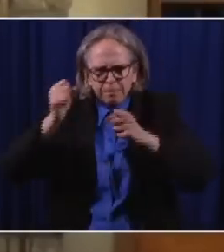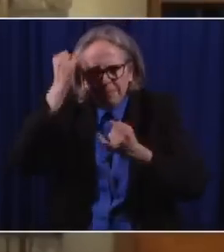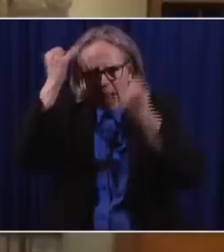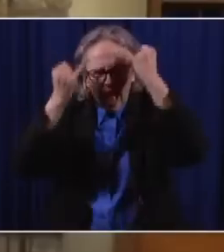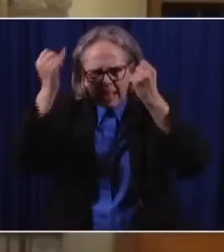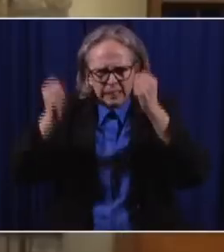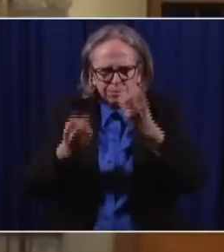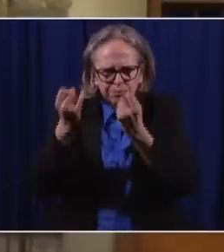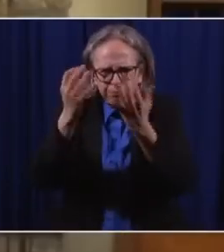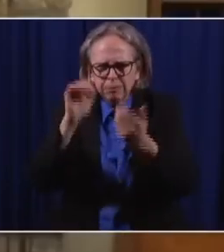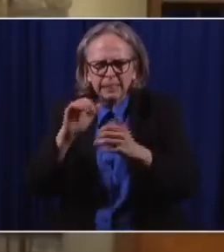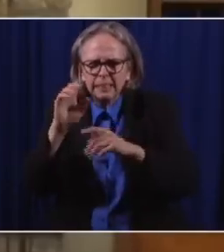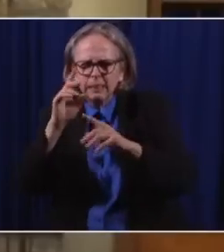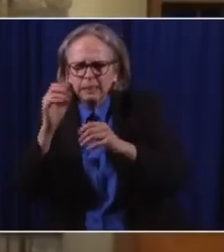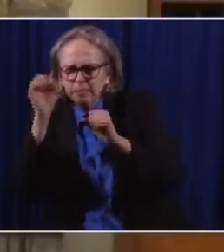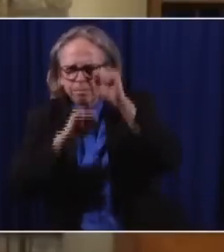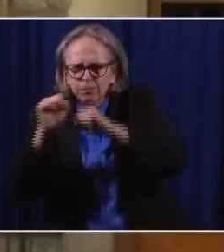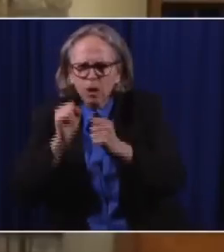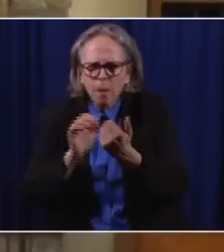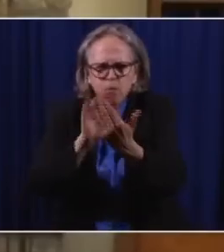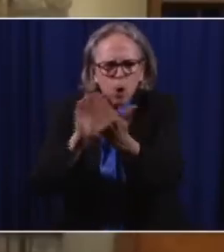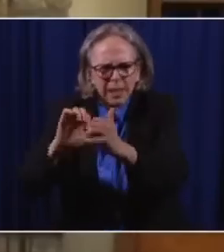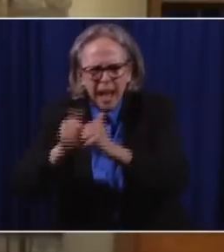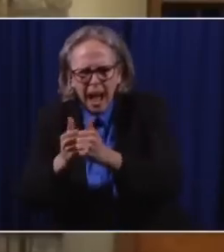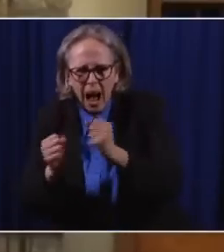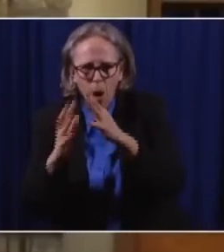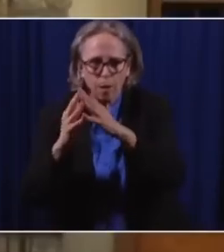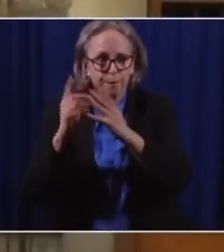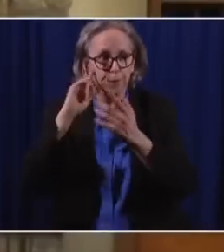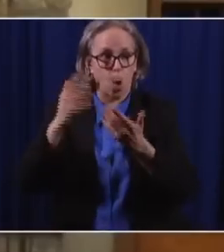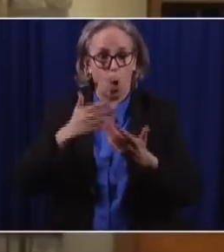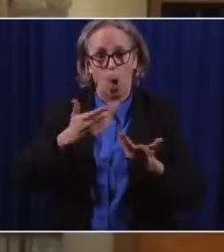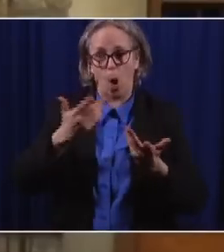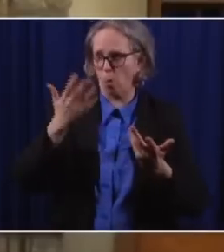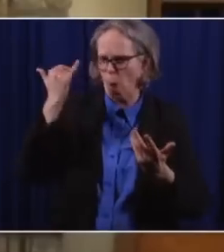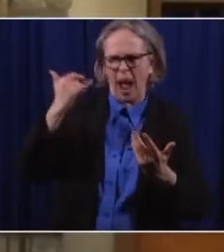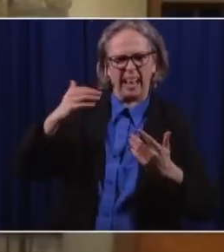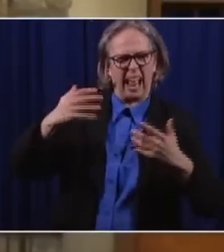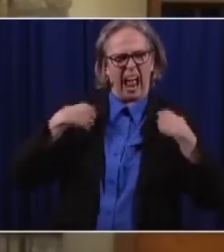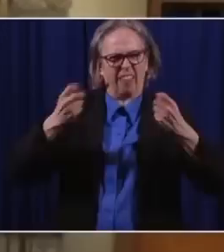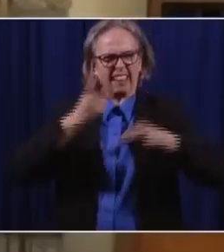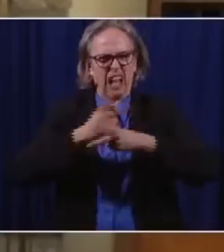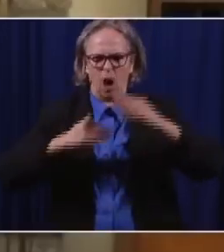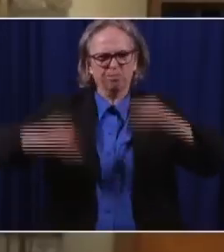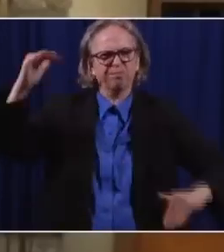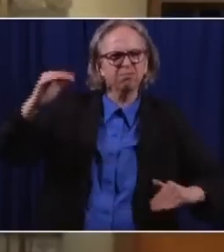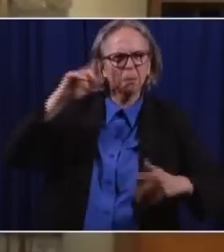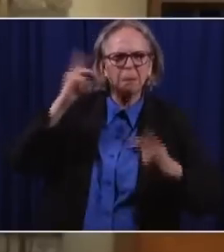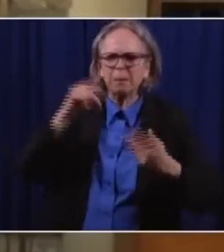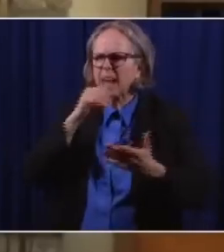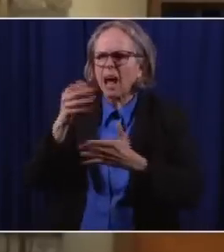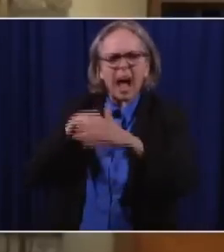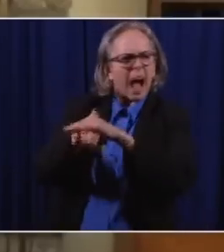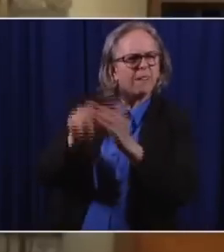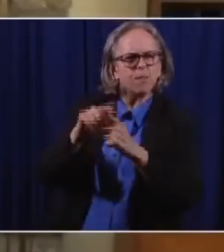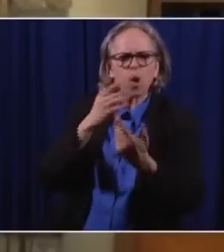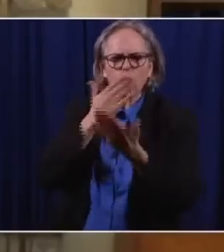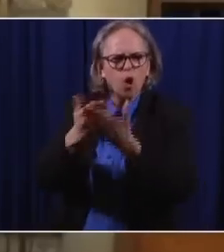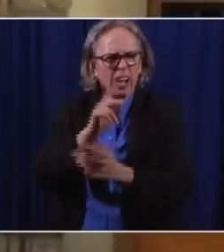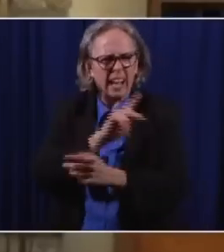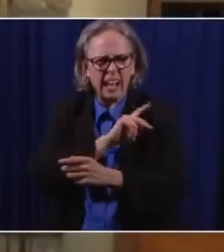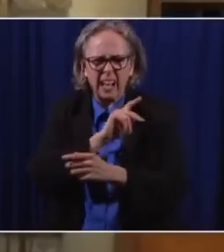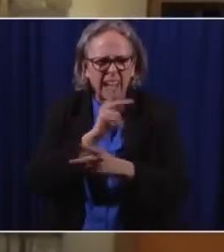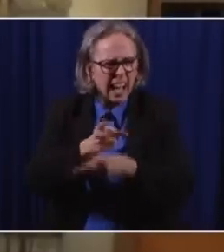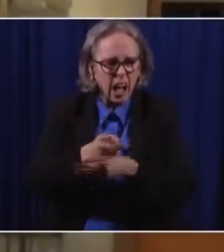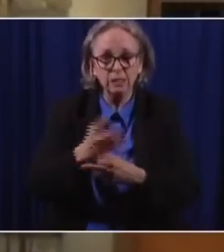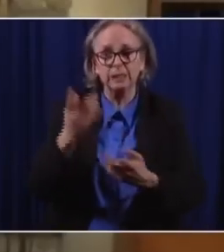including population health, healthcare disparities, and responding to COVID-19. He